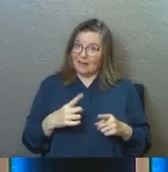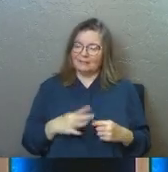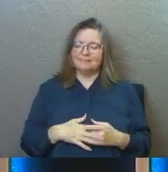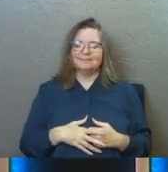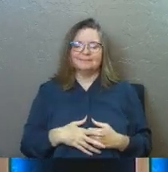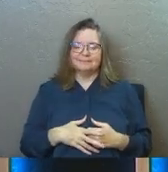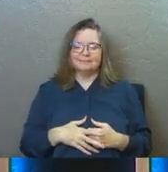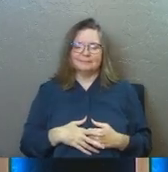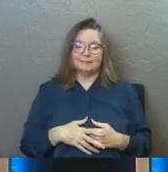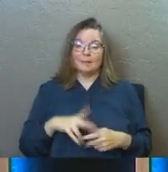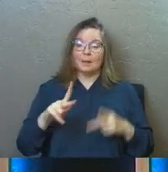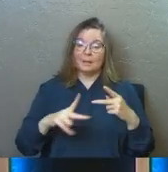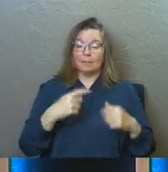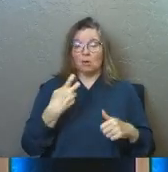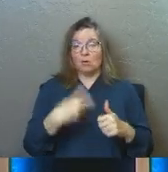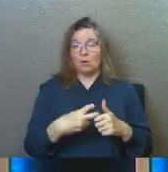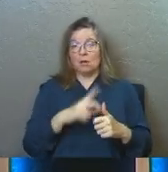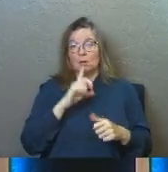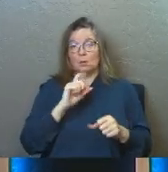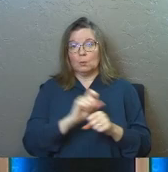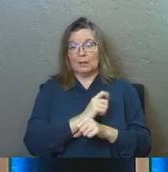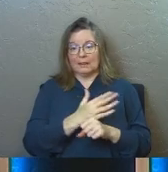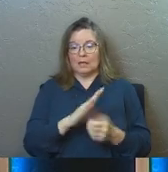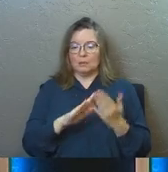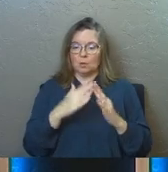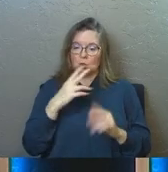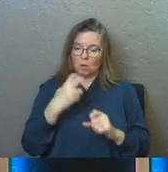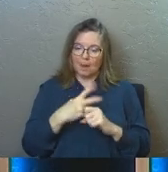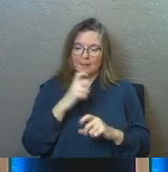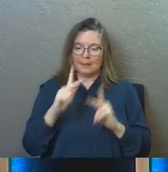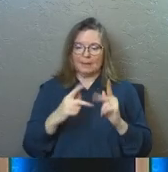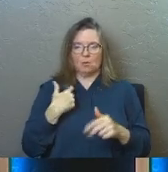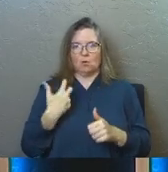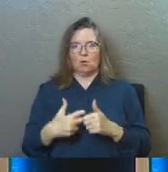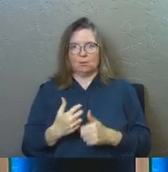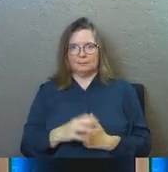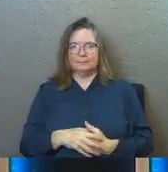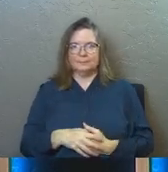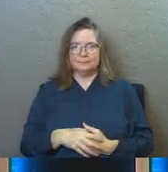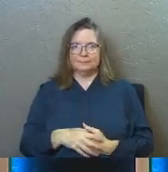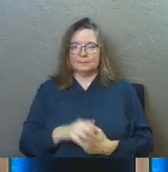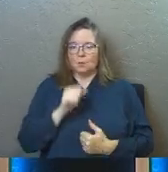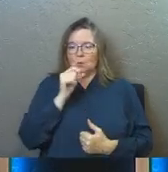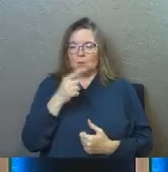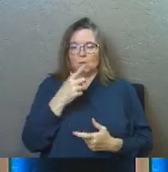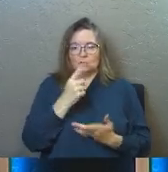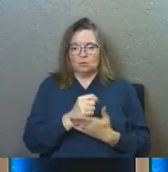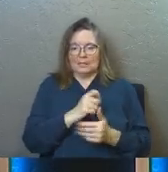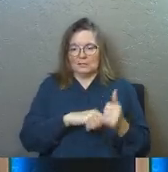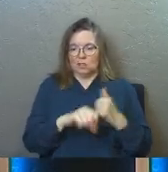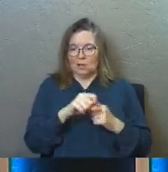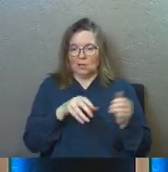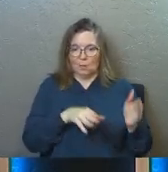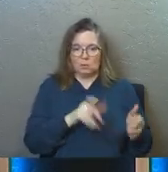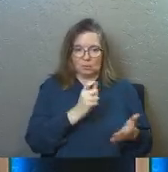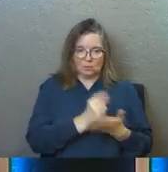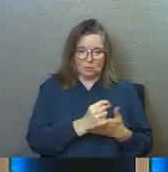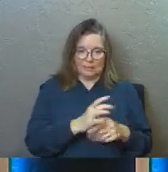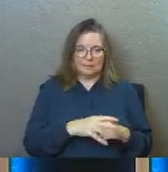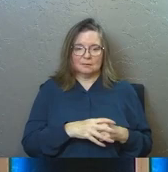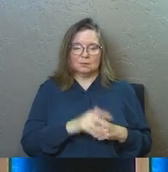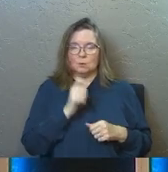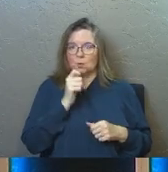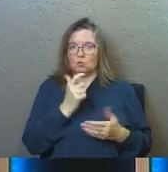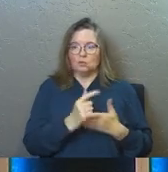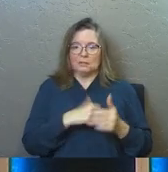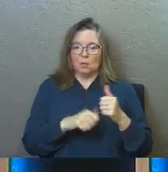crazy. People are hard. It's the real thing. Community is hard because people are hard. We don't always treat each other the way we should be treated.